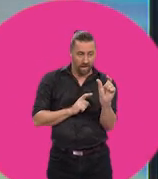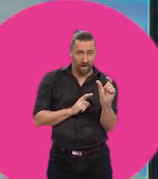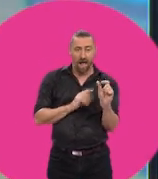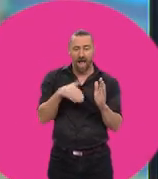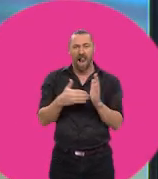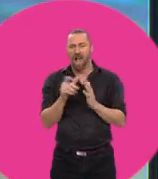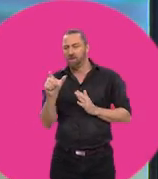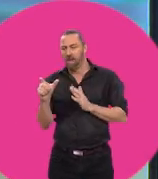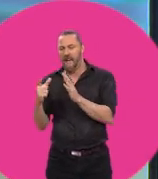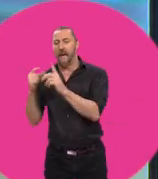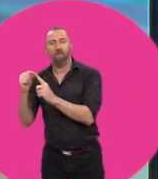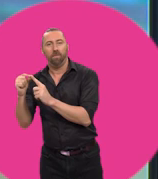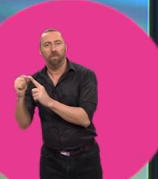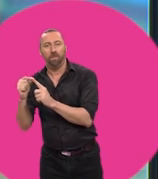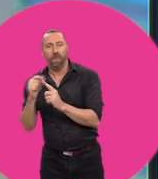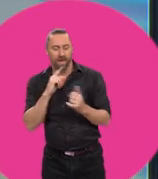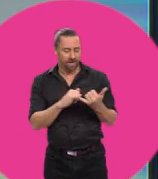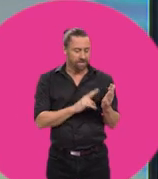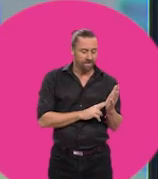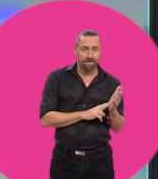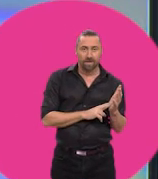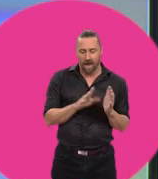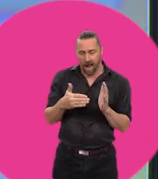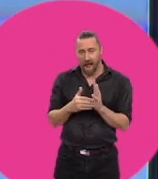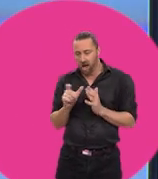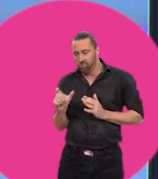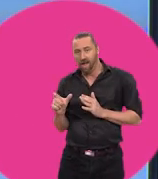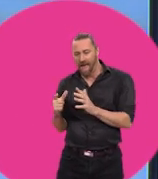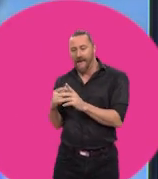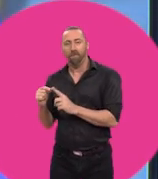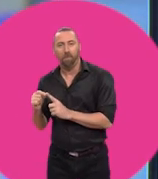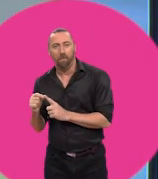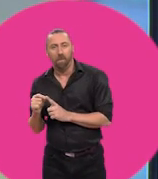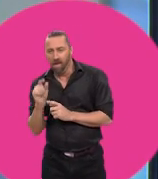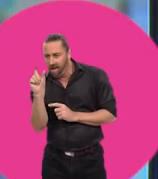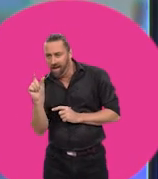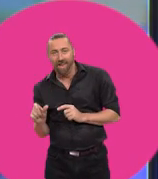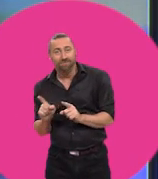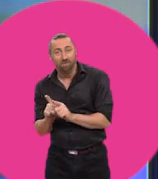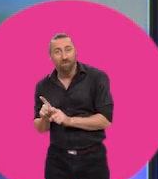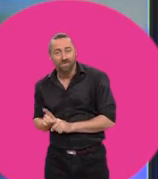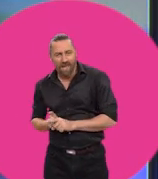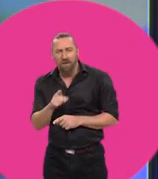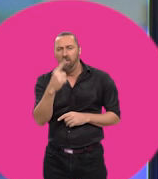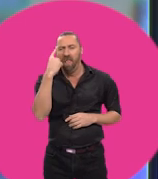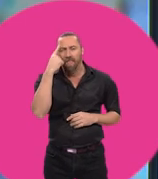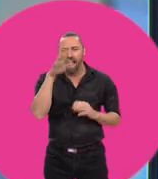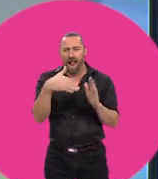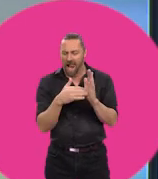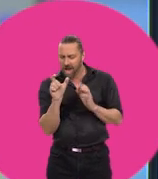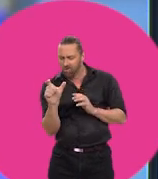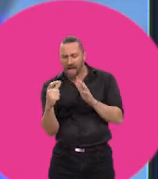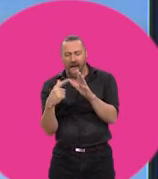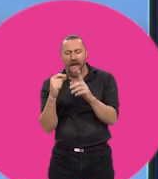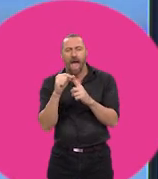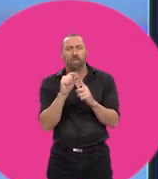are part of the word family because they end in app. Can you think of any other words that have app